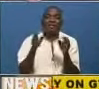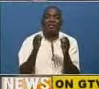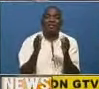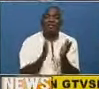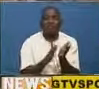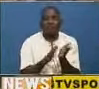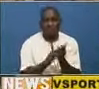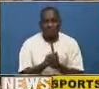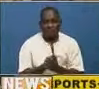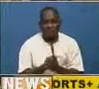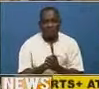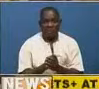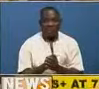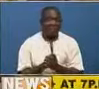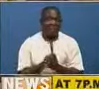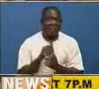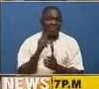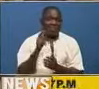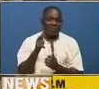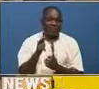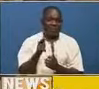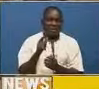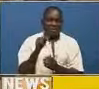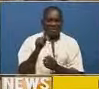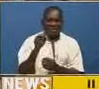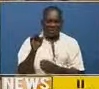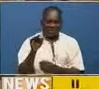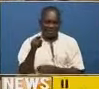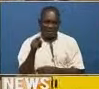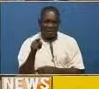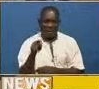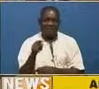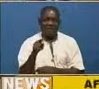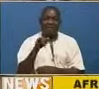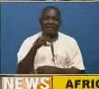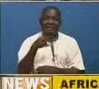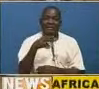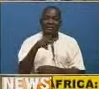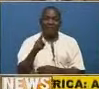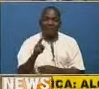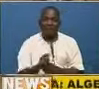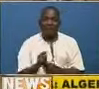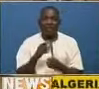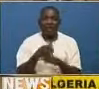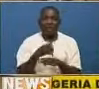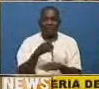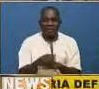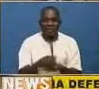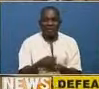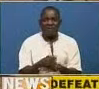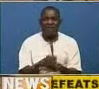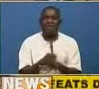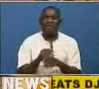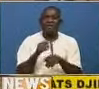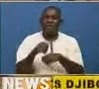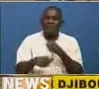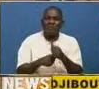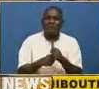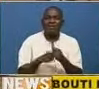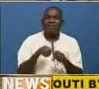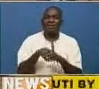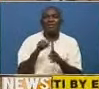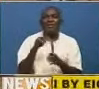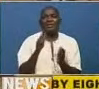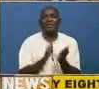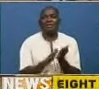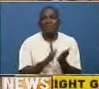of Schools, late 2019, in JHS 1, after shuffling between several schools in the capital.